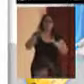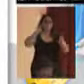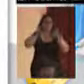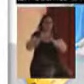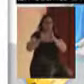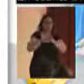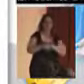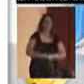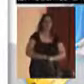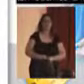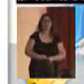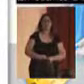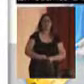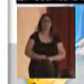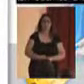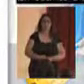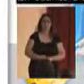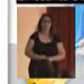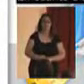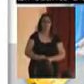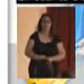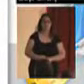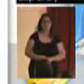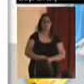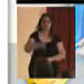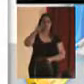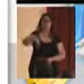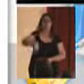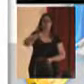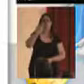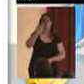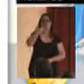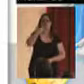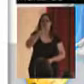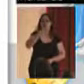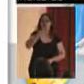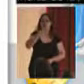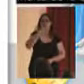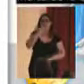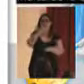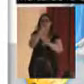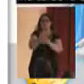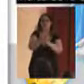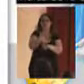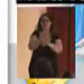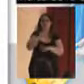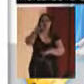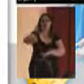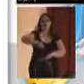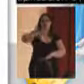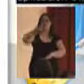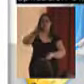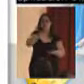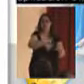repeat the sentence in the voice. Also, we have to say how long it's going